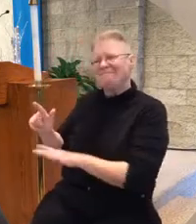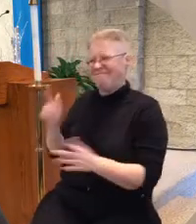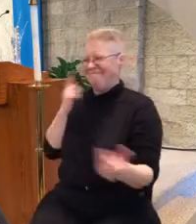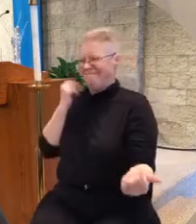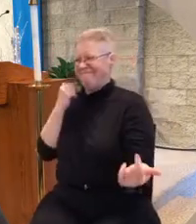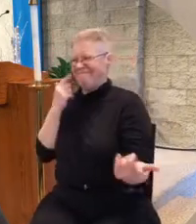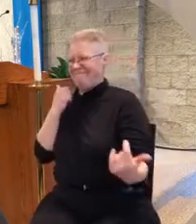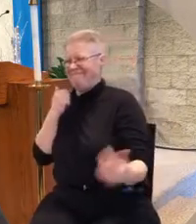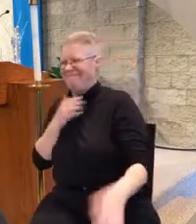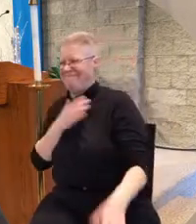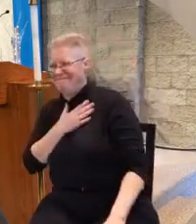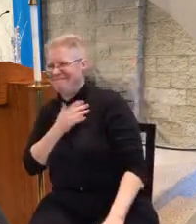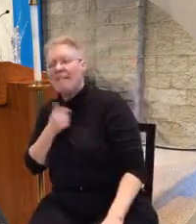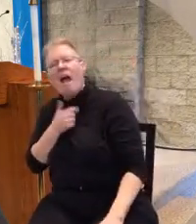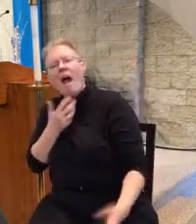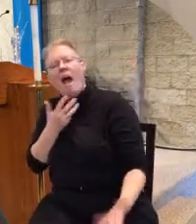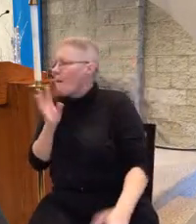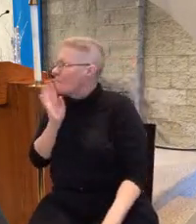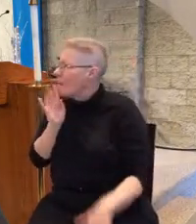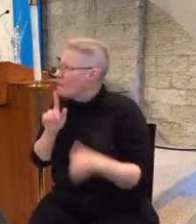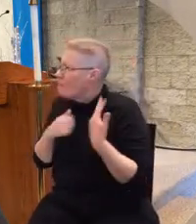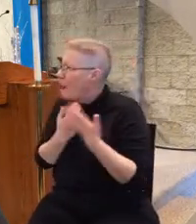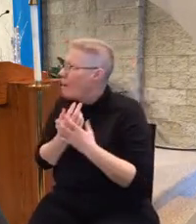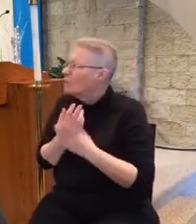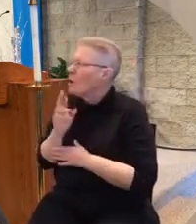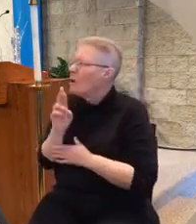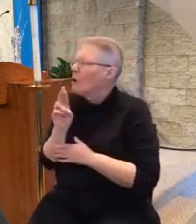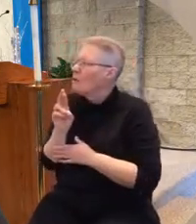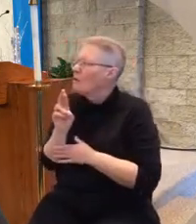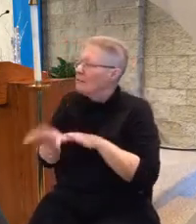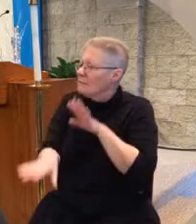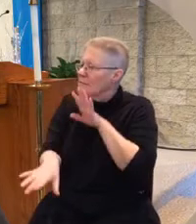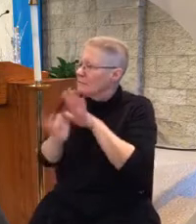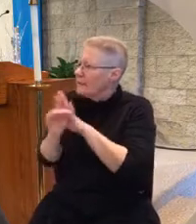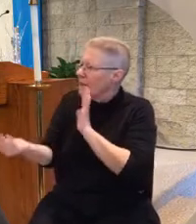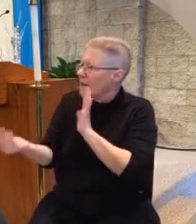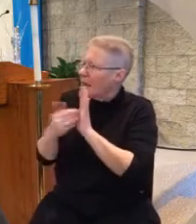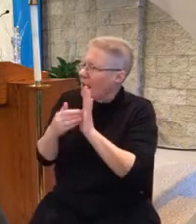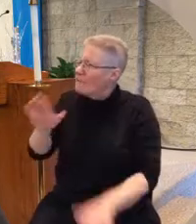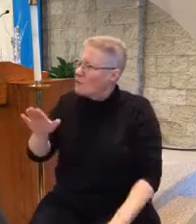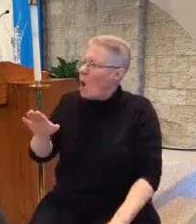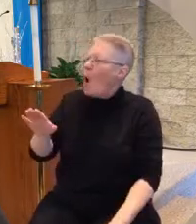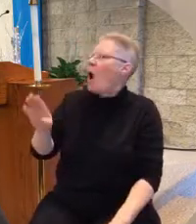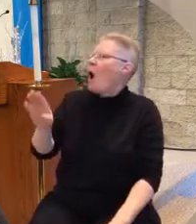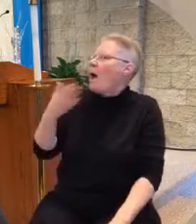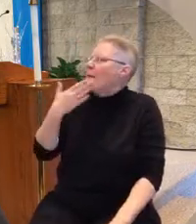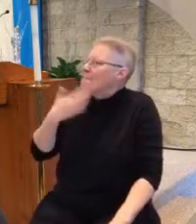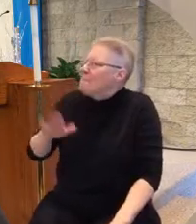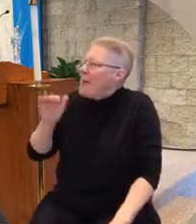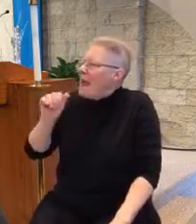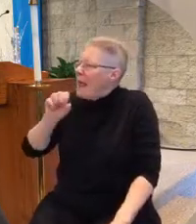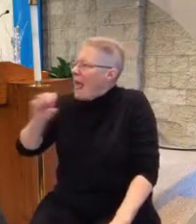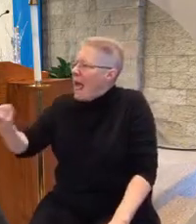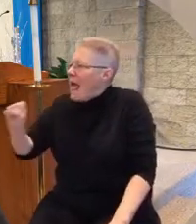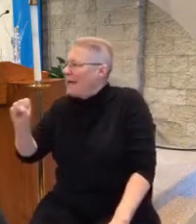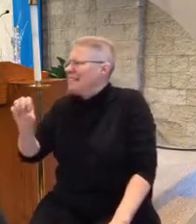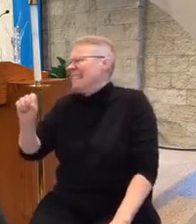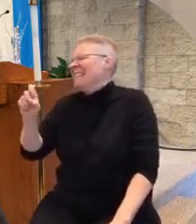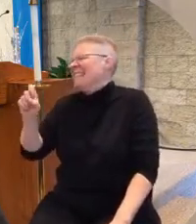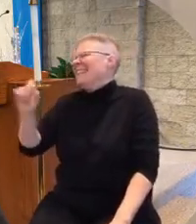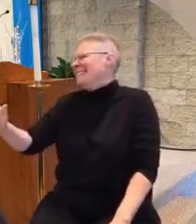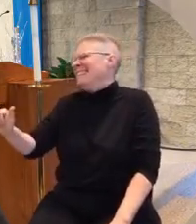I want to talk about the rediscovery of your badass sexiness. Can I get an amen?